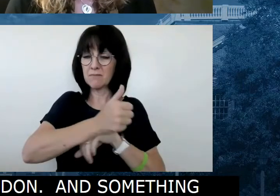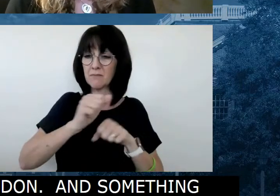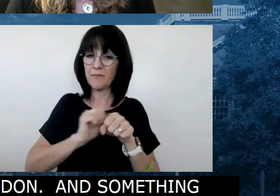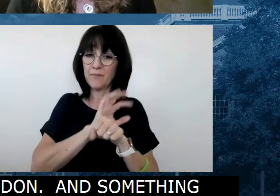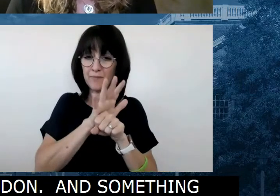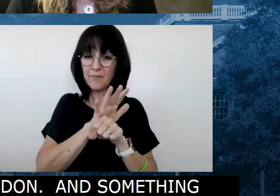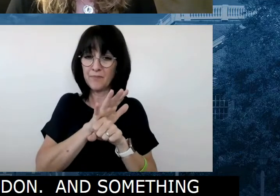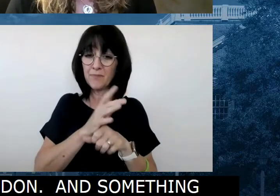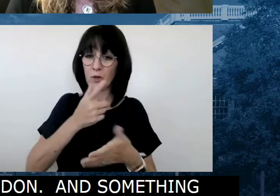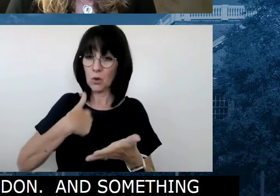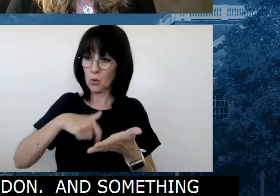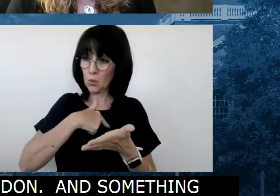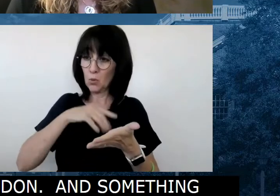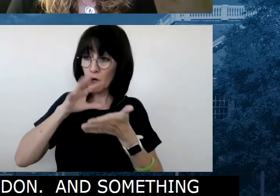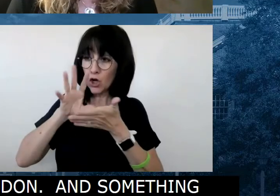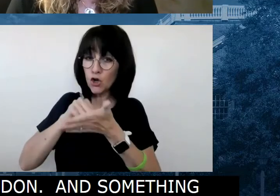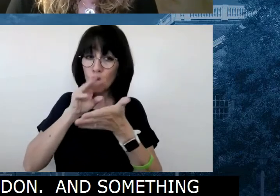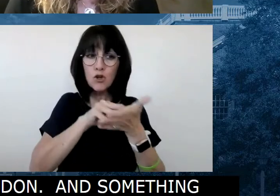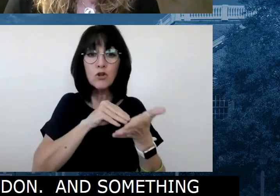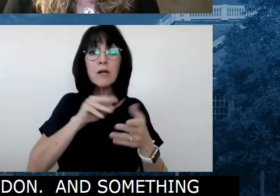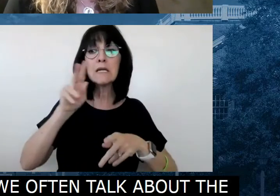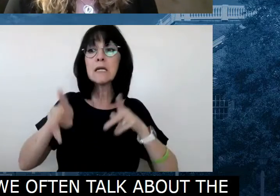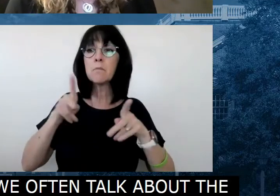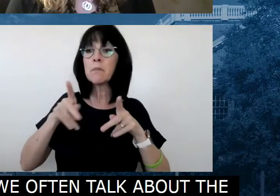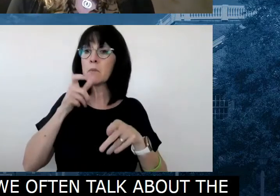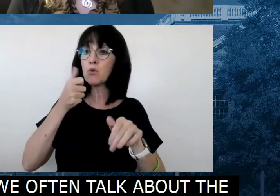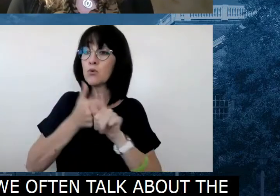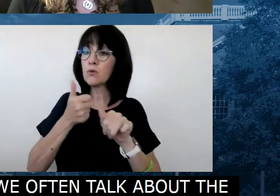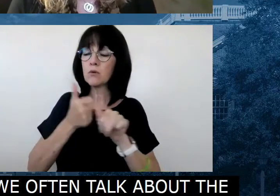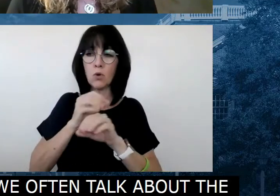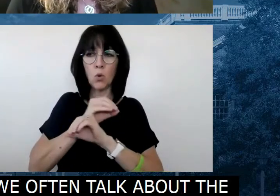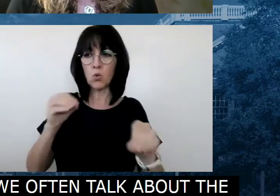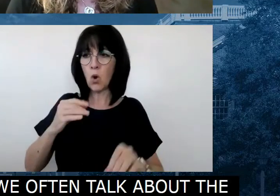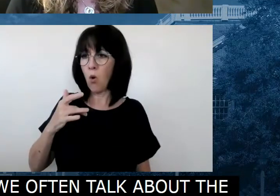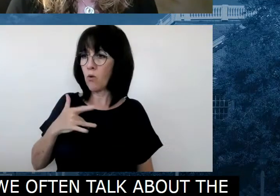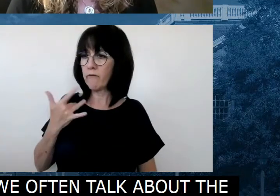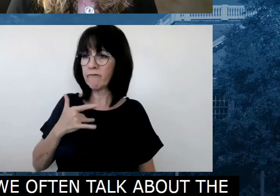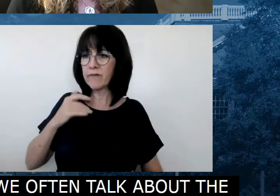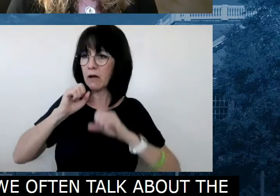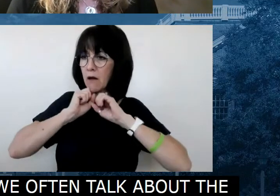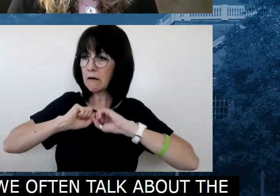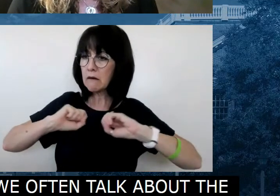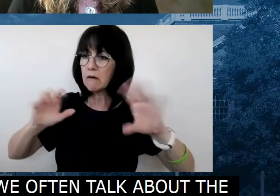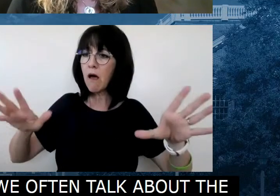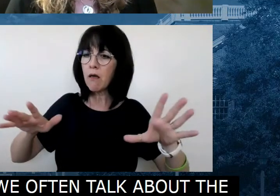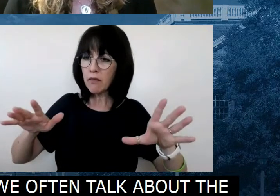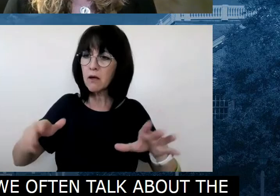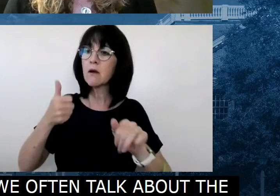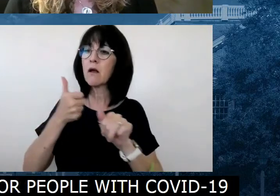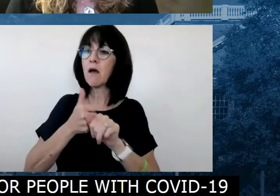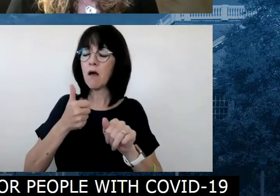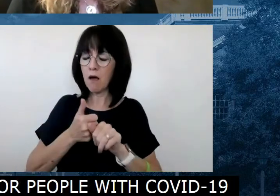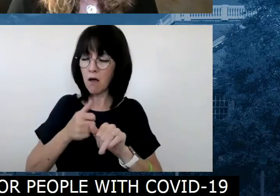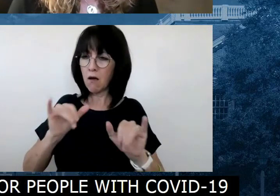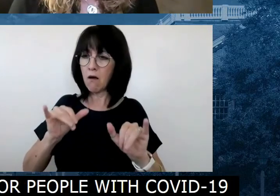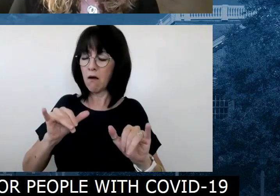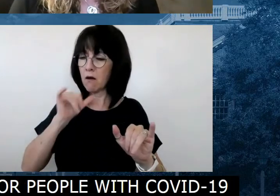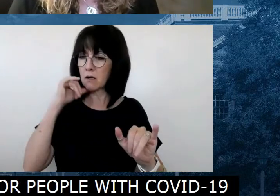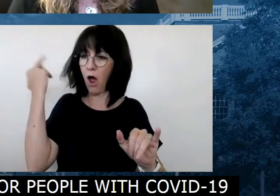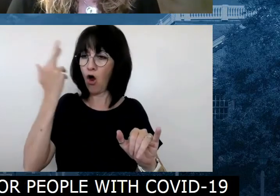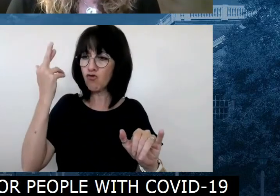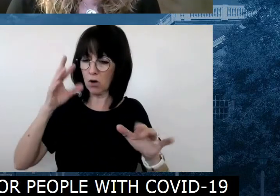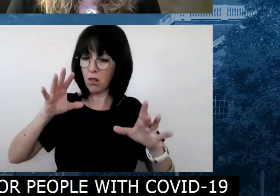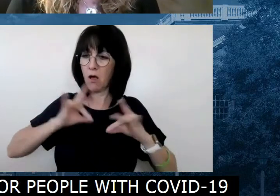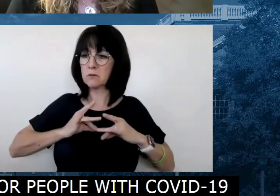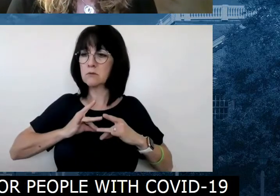without symptoms who were COVID positive are struggling with some longer term